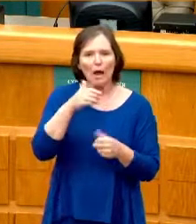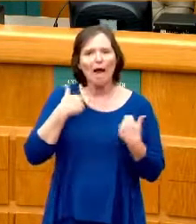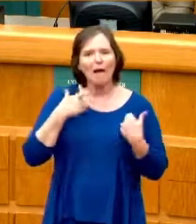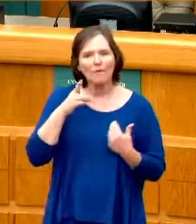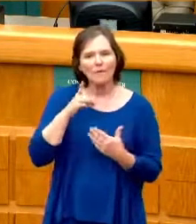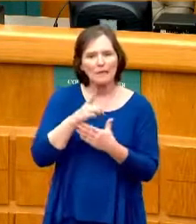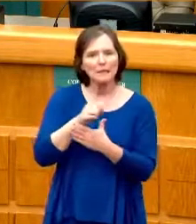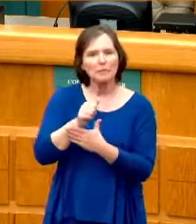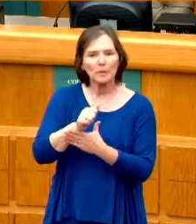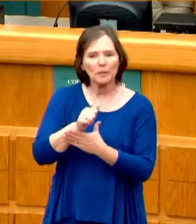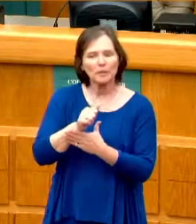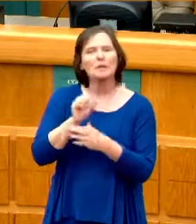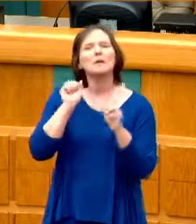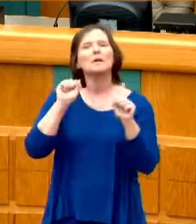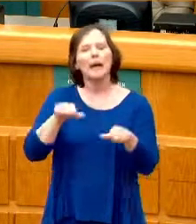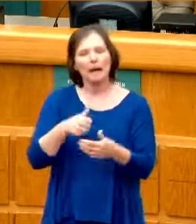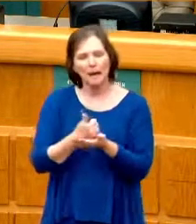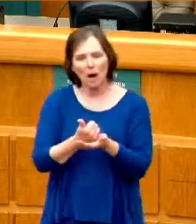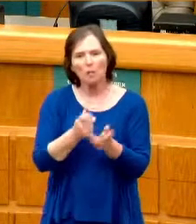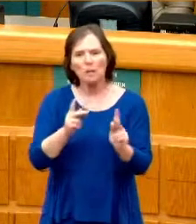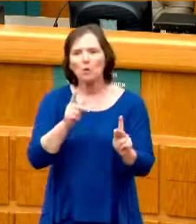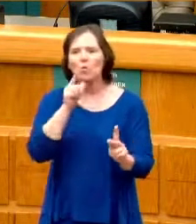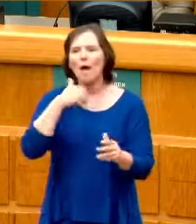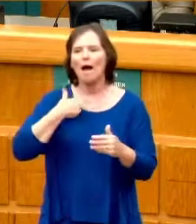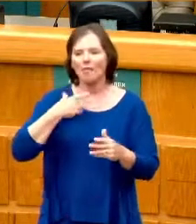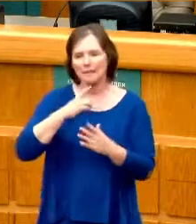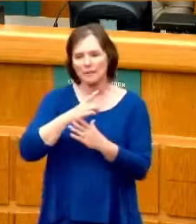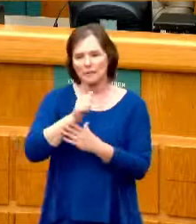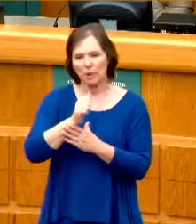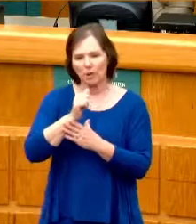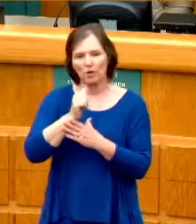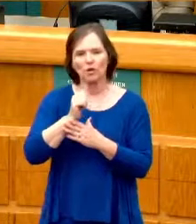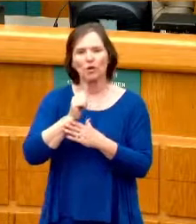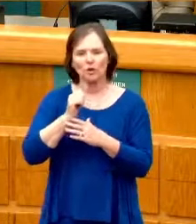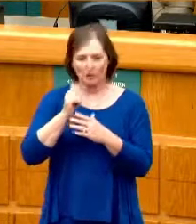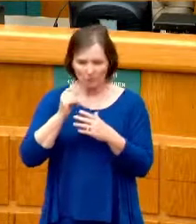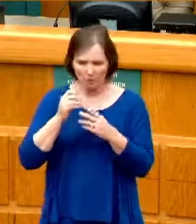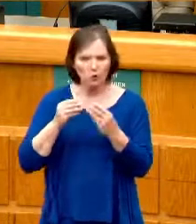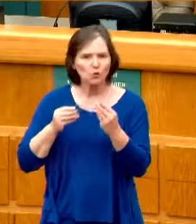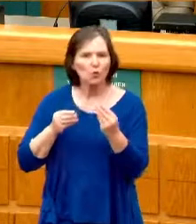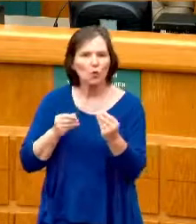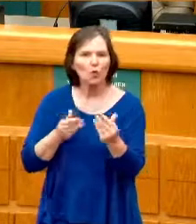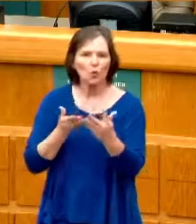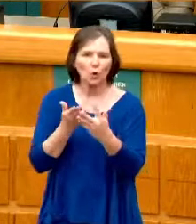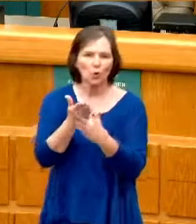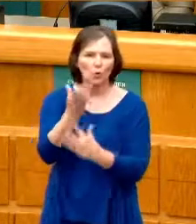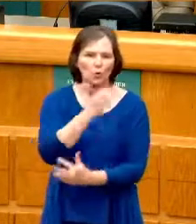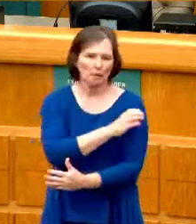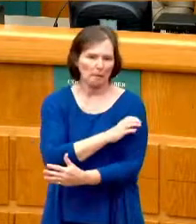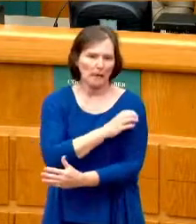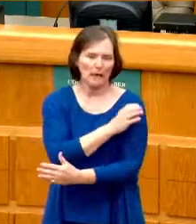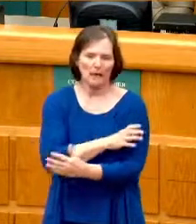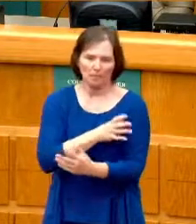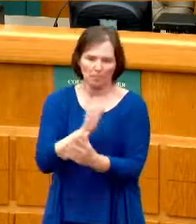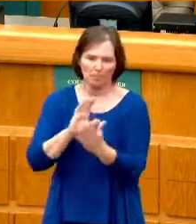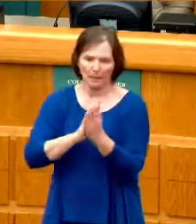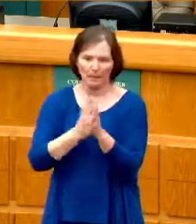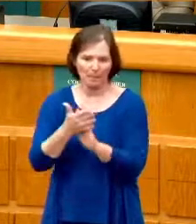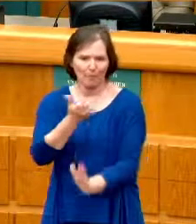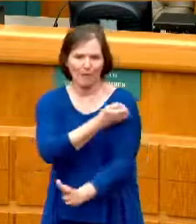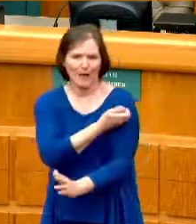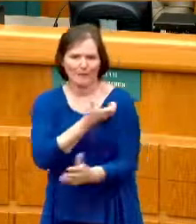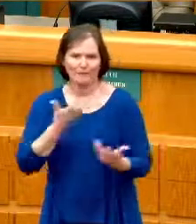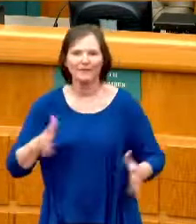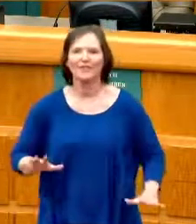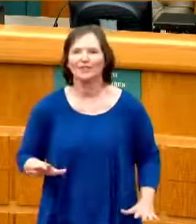there. So I hope it's very easy now for you to see that whether it's